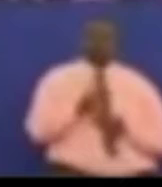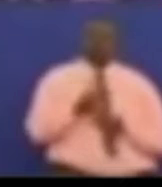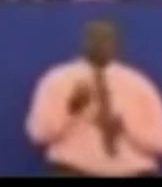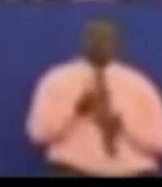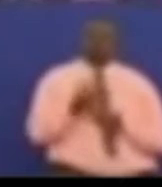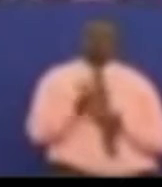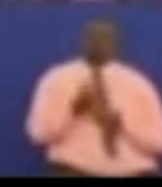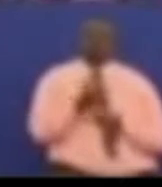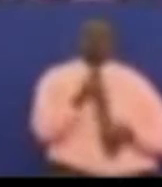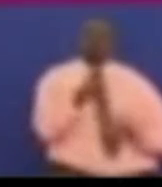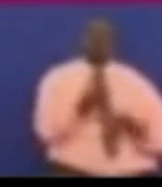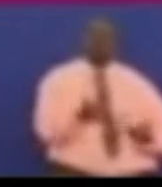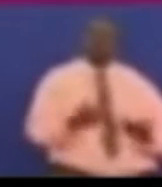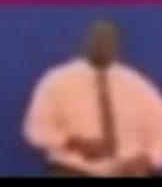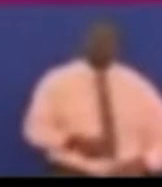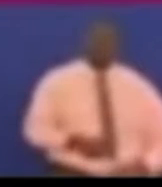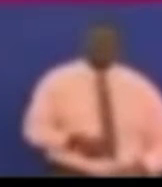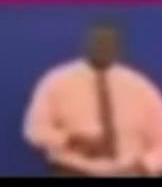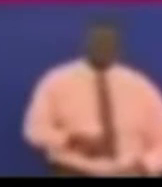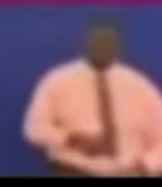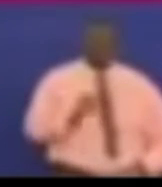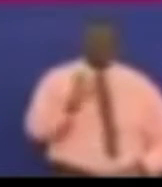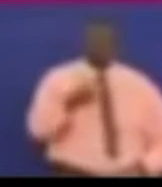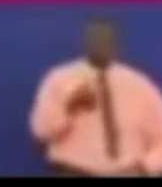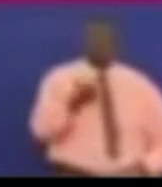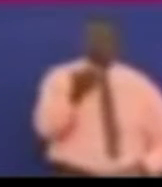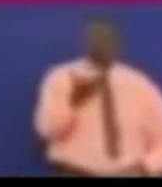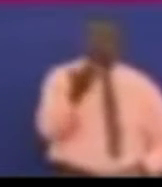What did you do for last 5 years?